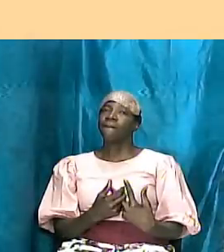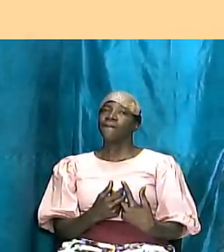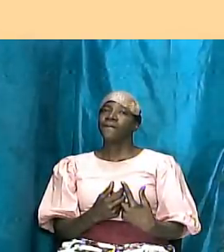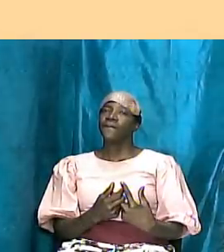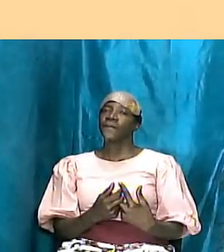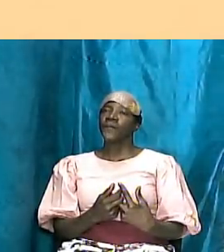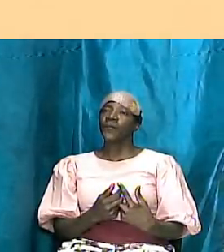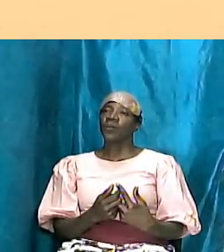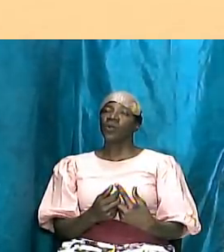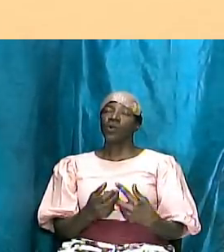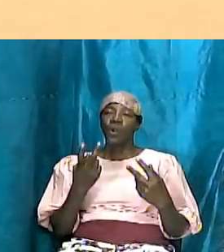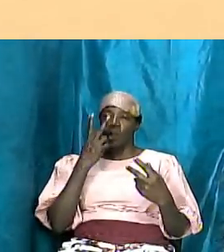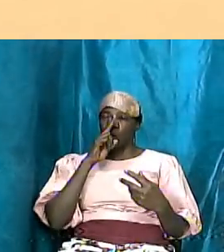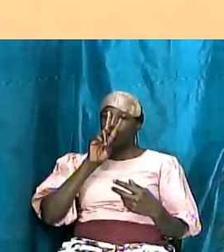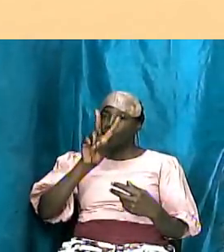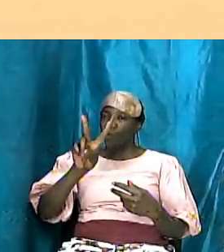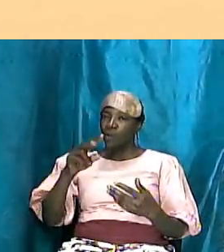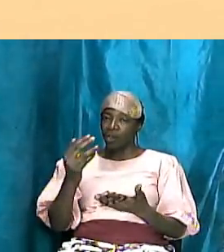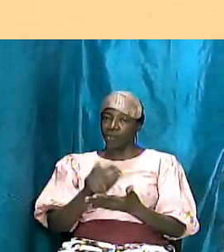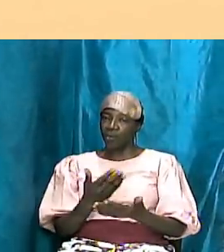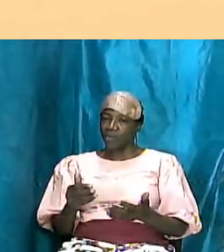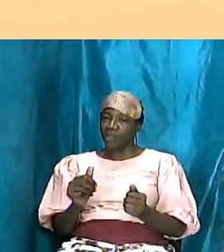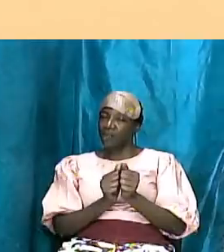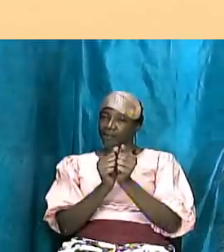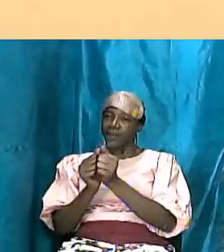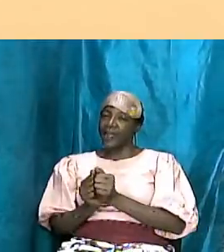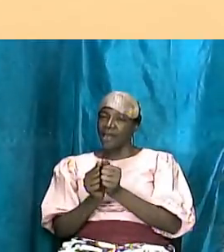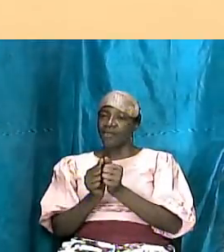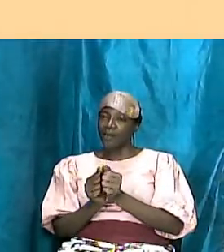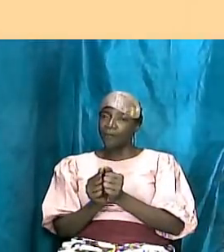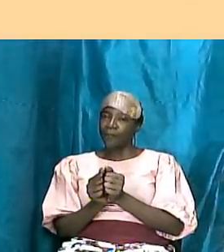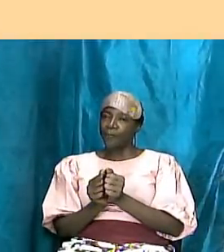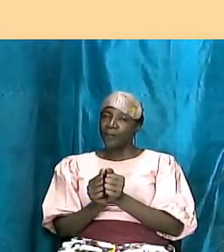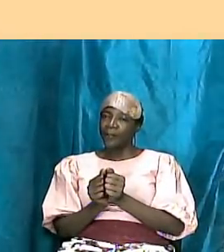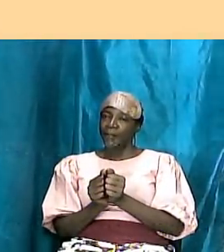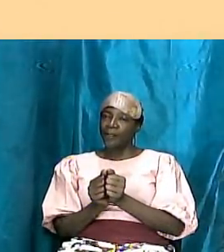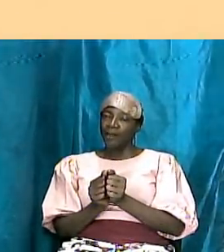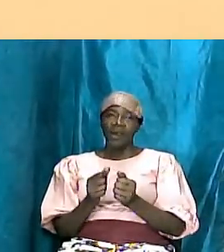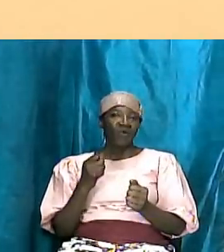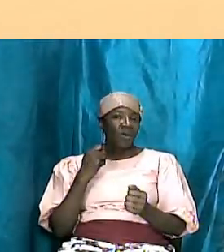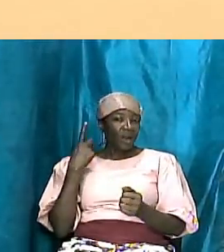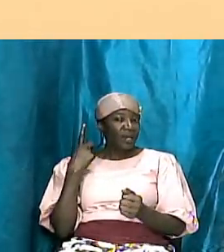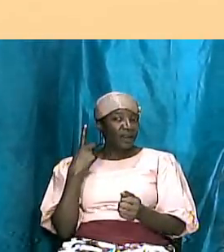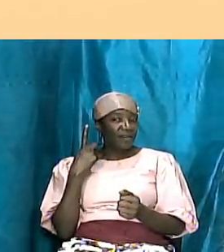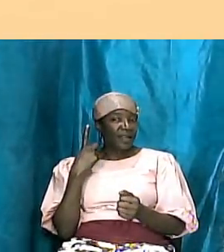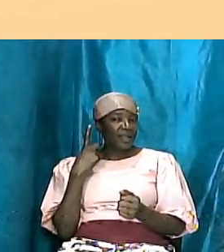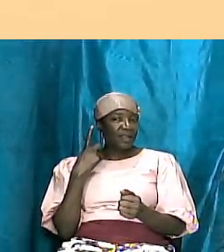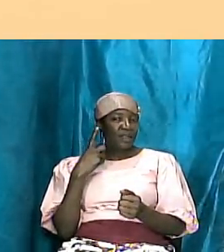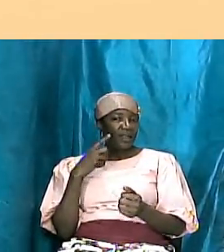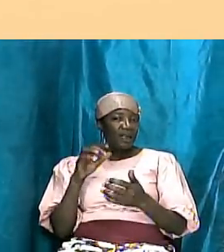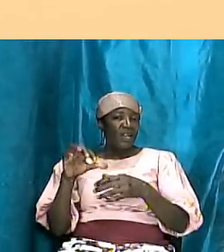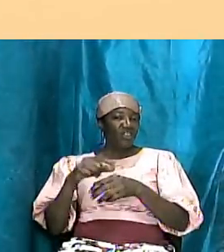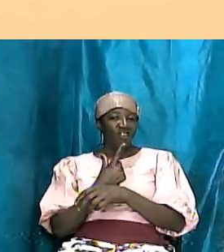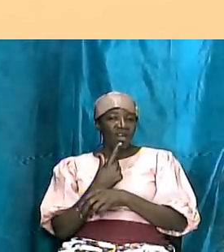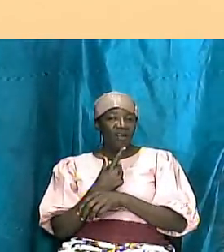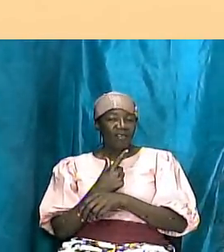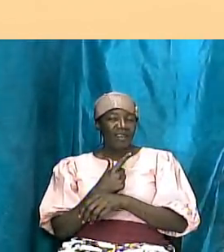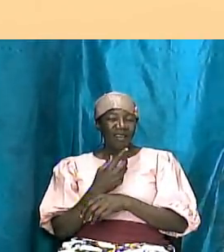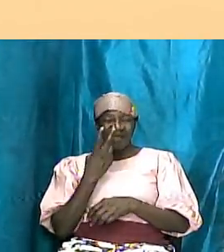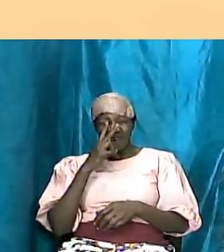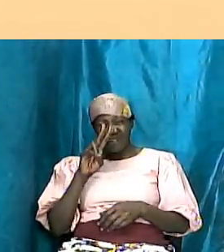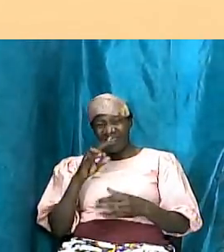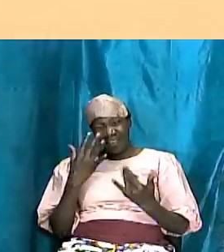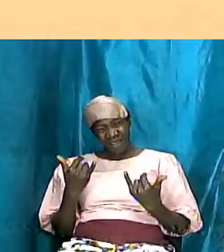we're going to look at something together as we explore Genesis to see that